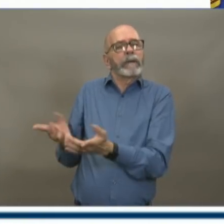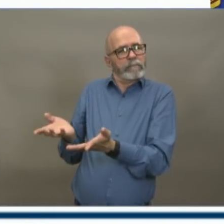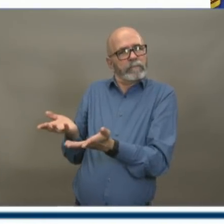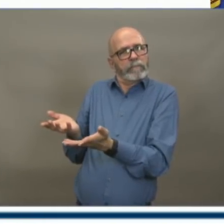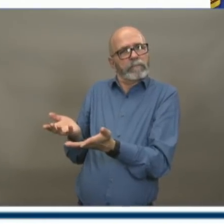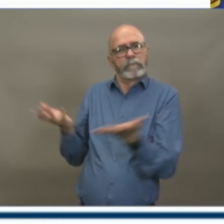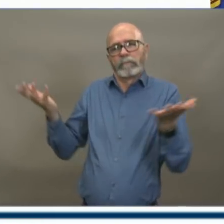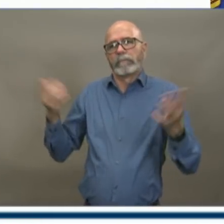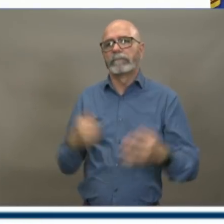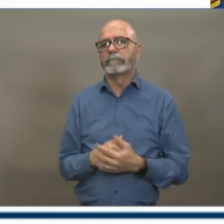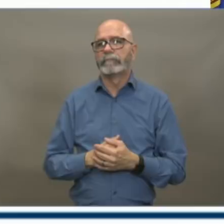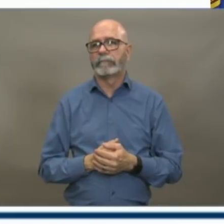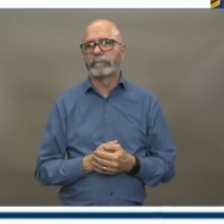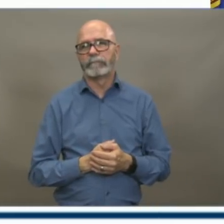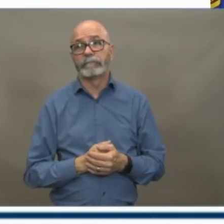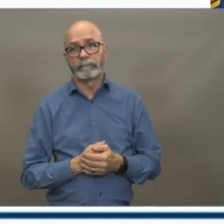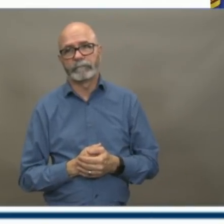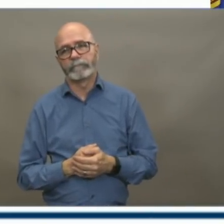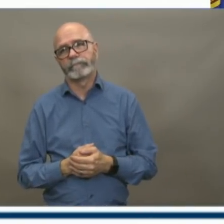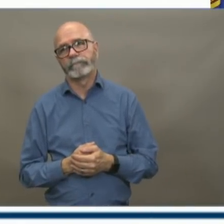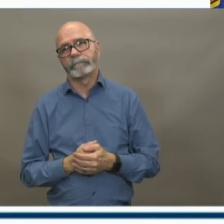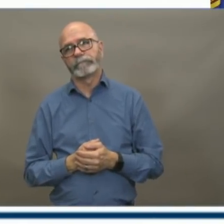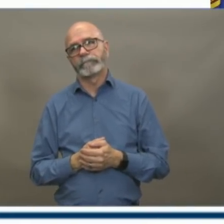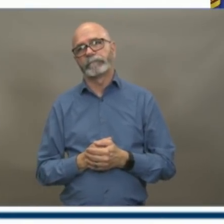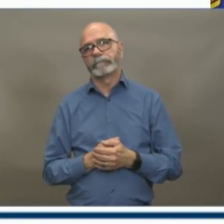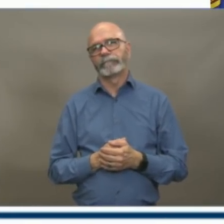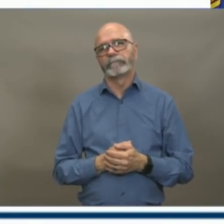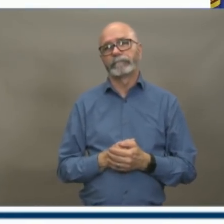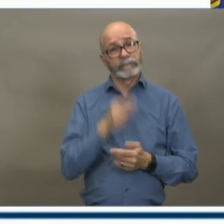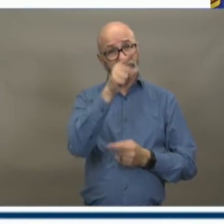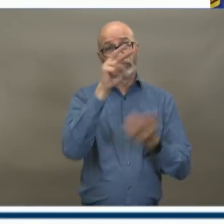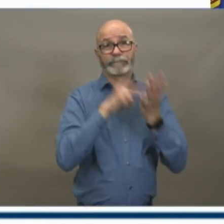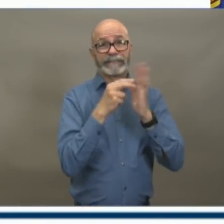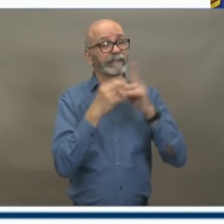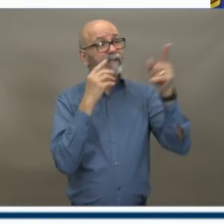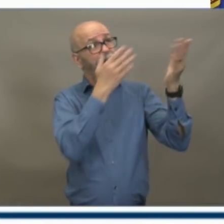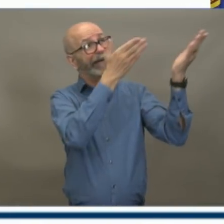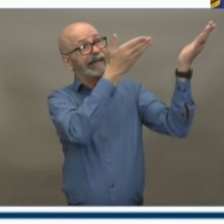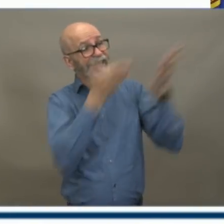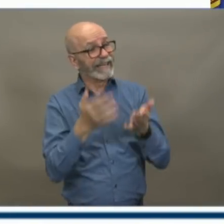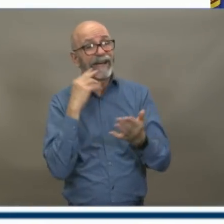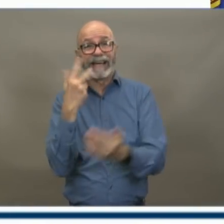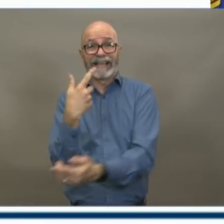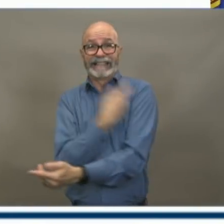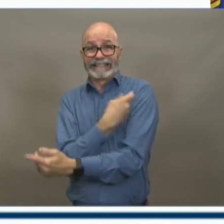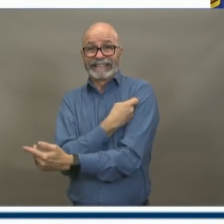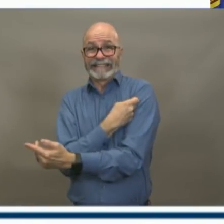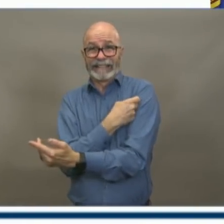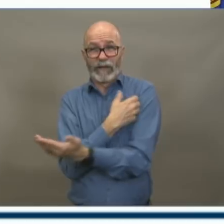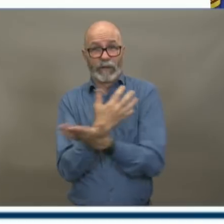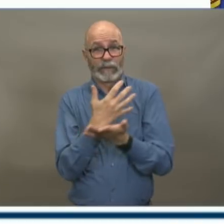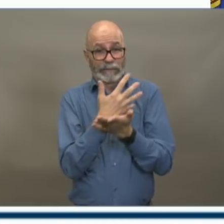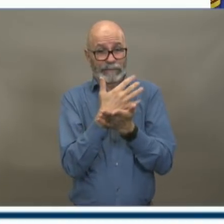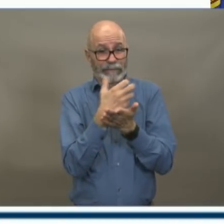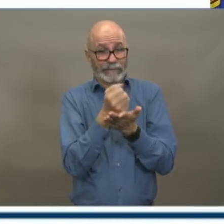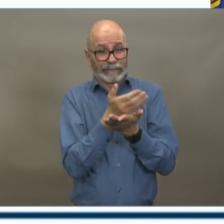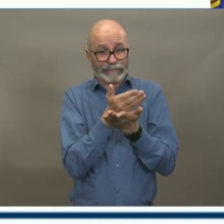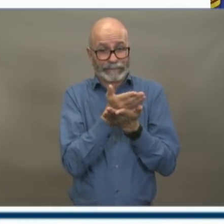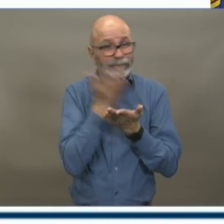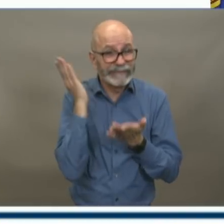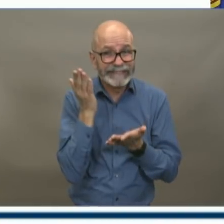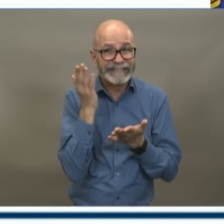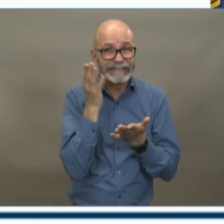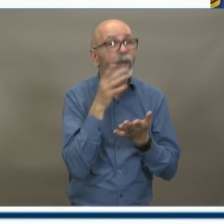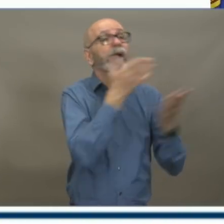week of vaccines before we receive new ones because we won't be getting any next week from